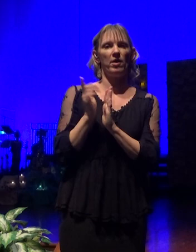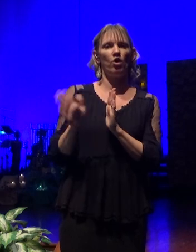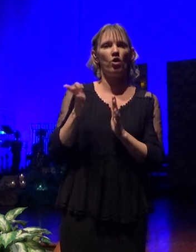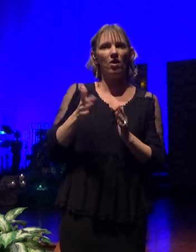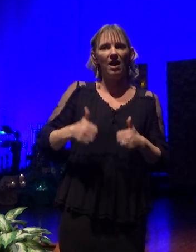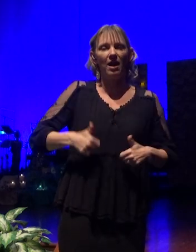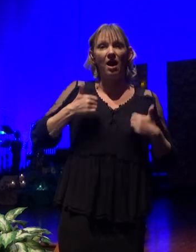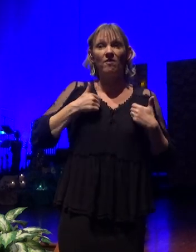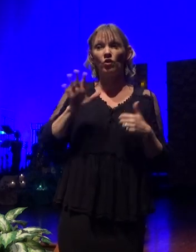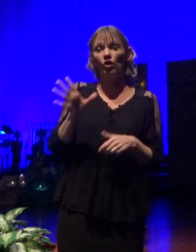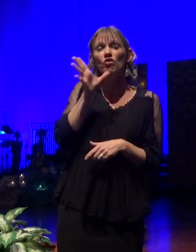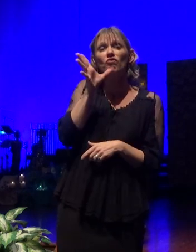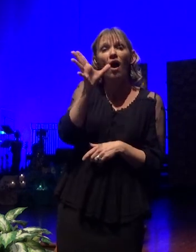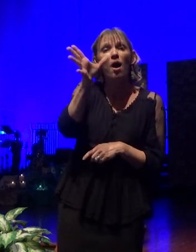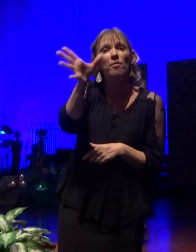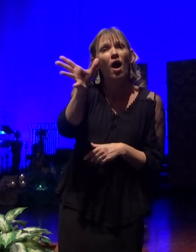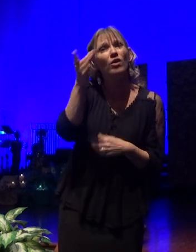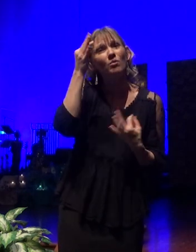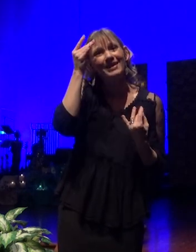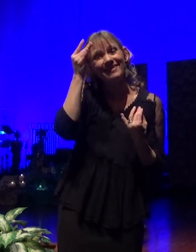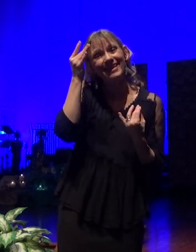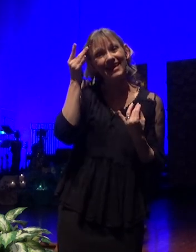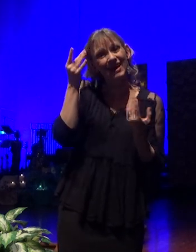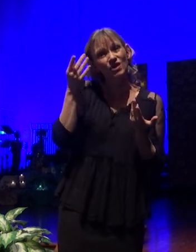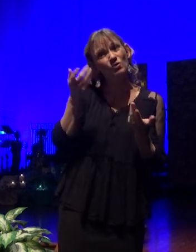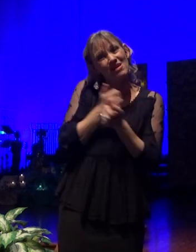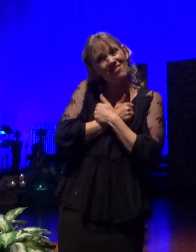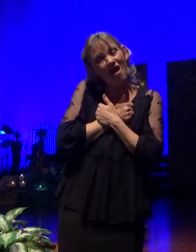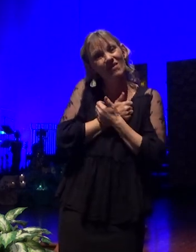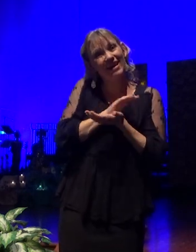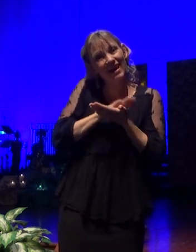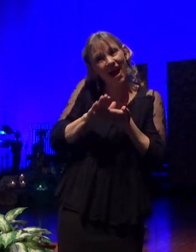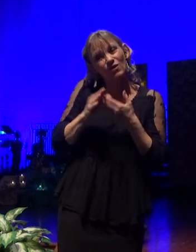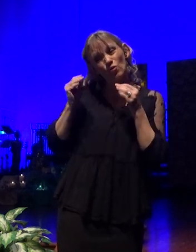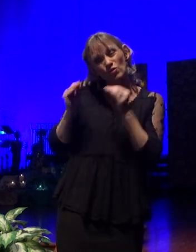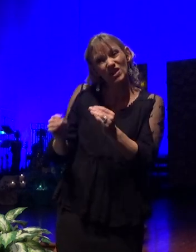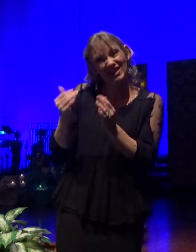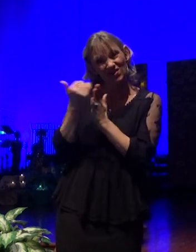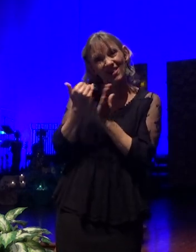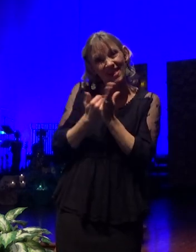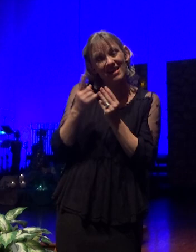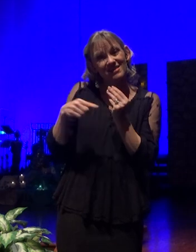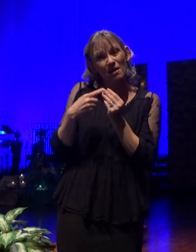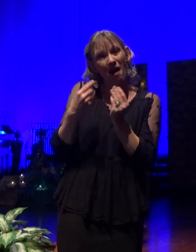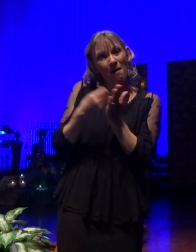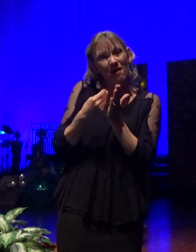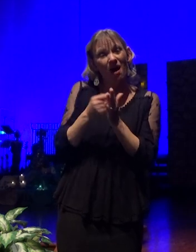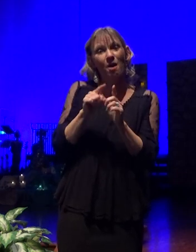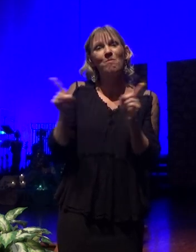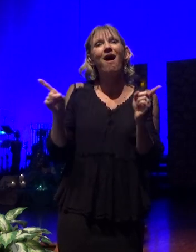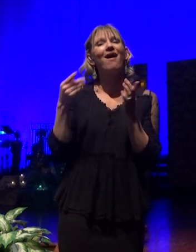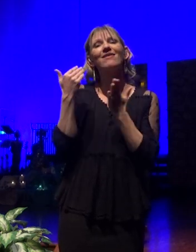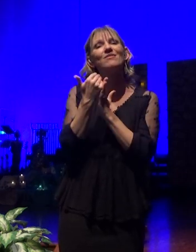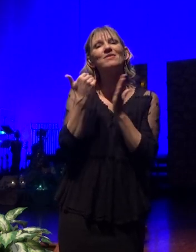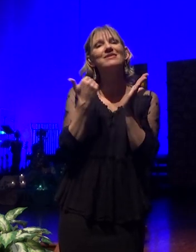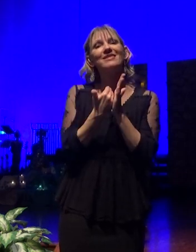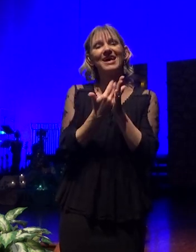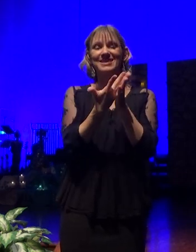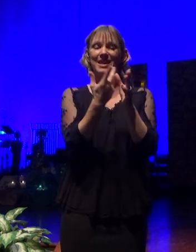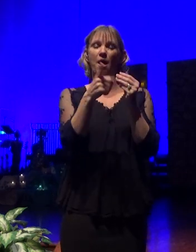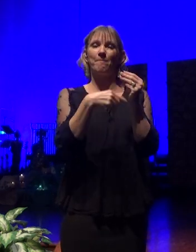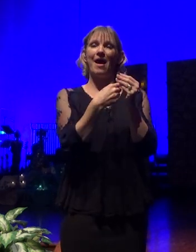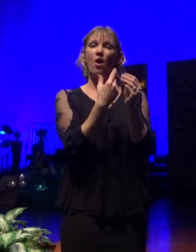I'm sure, was thinking she was being loving and kind to teach her a lesson about money, but it was a lesson in lack,